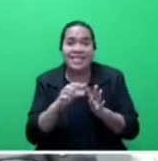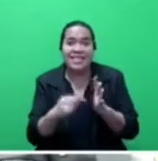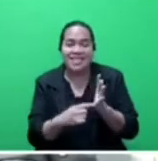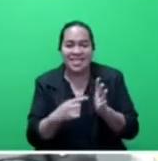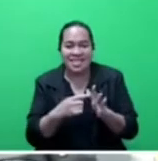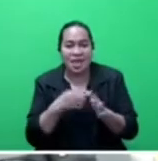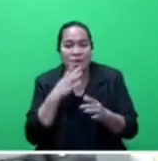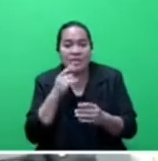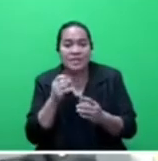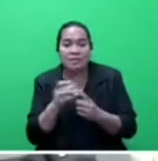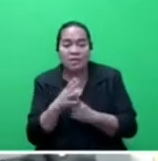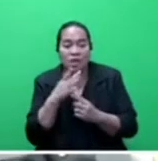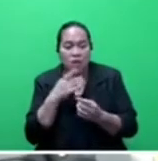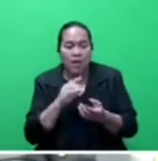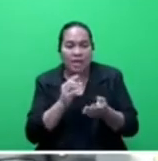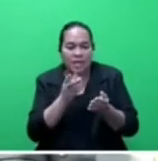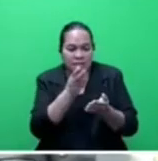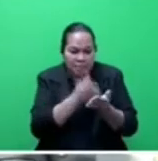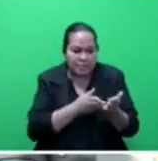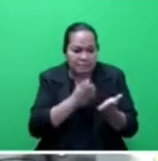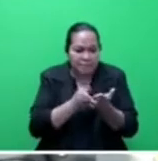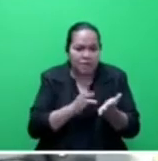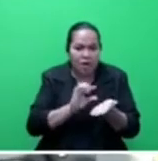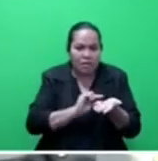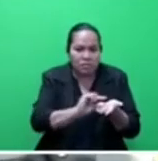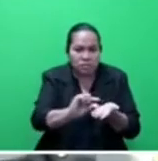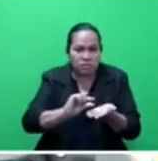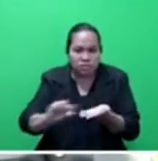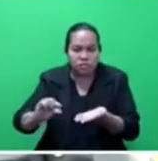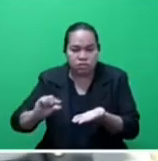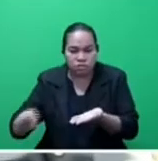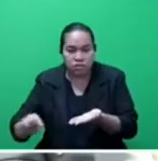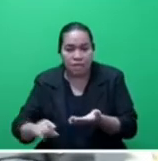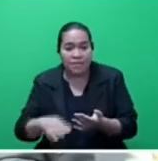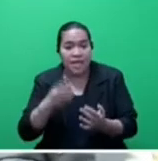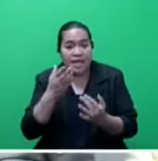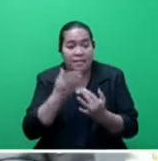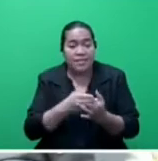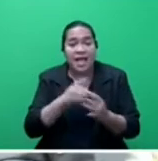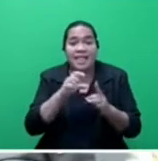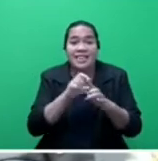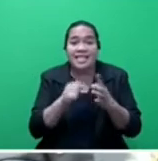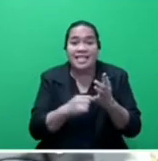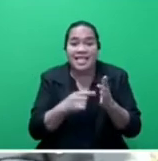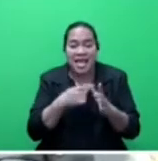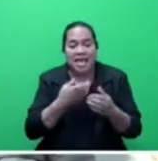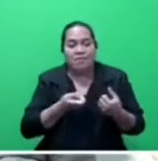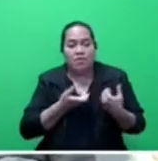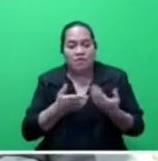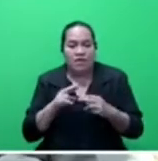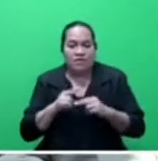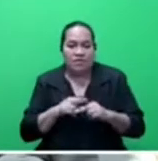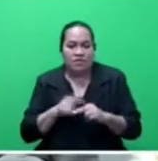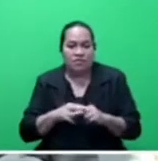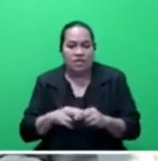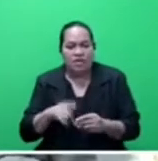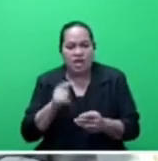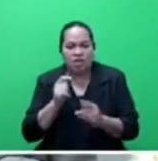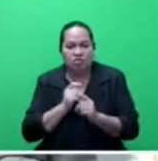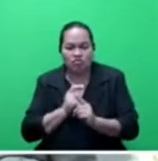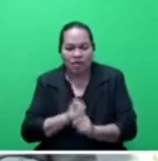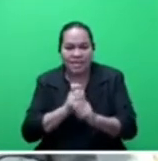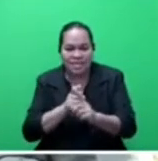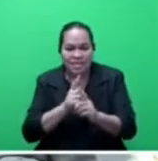dividend distribution. The DTA provides Fiji the taxing rights to tax dividends paid